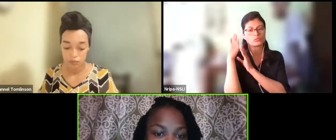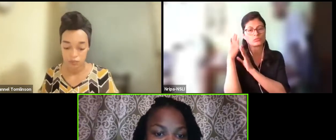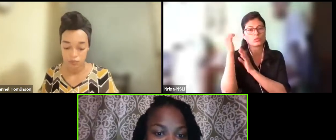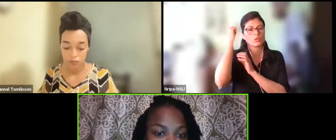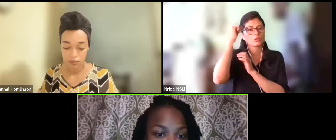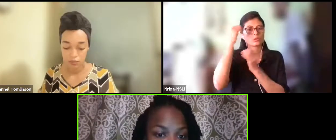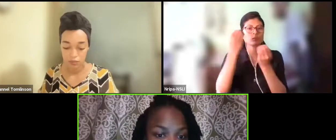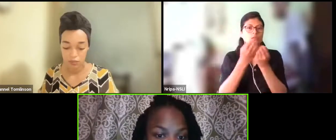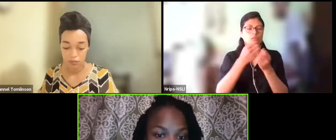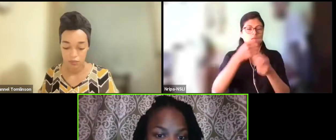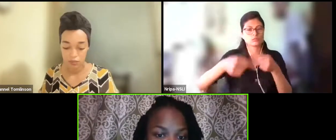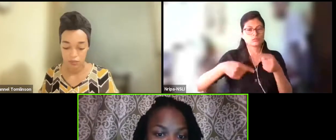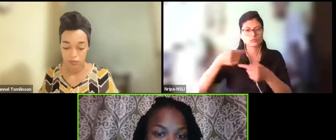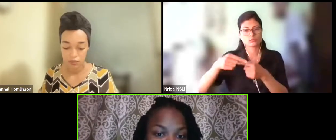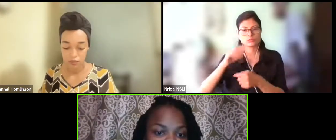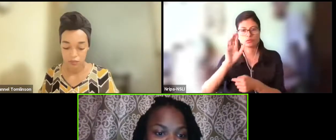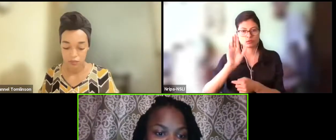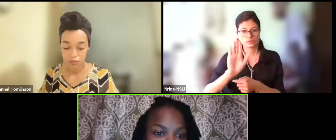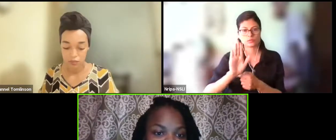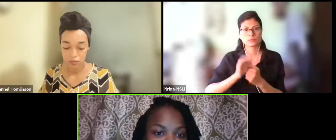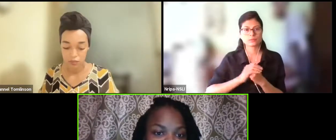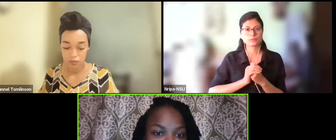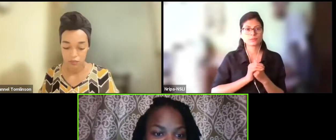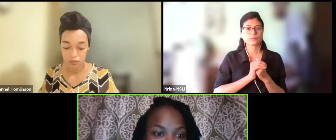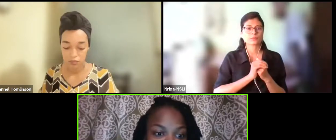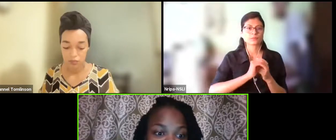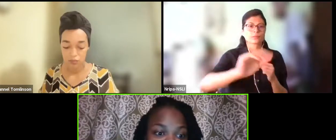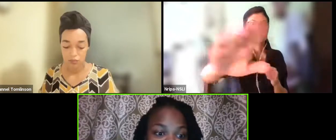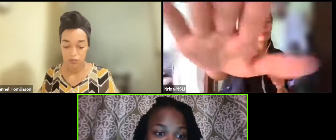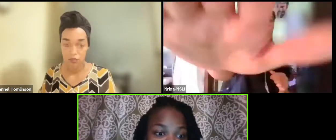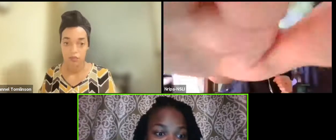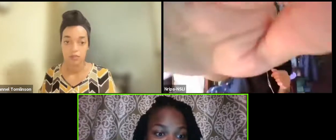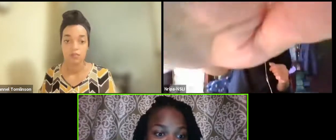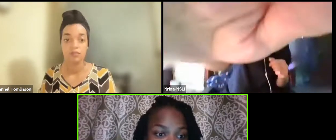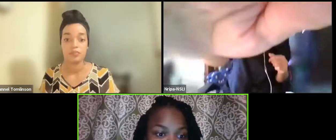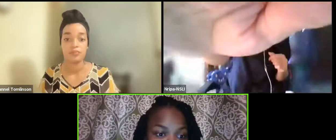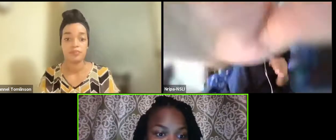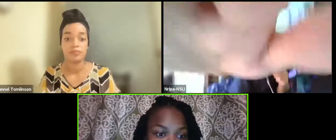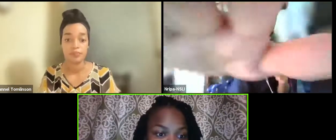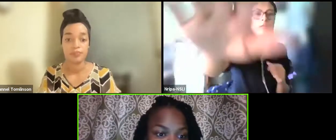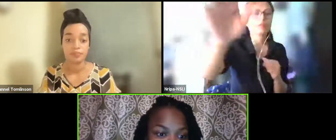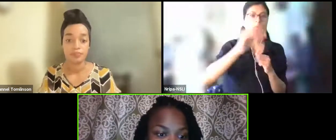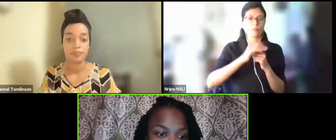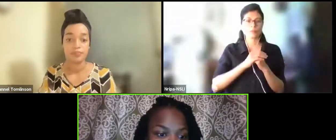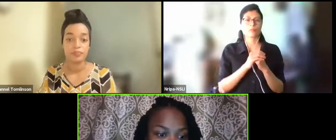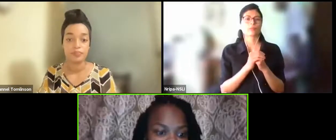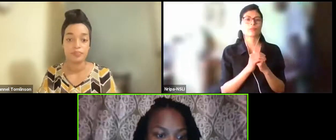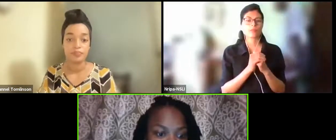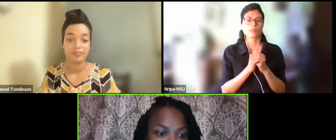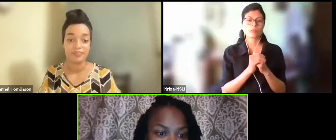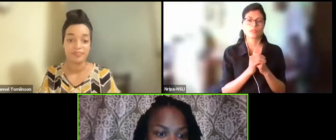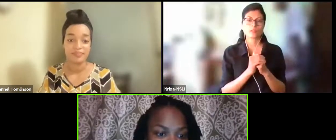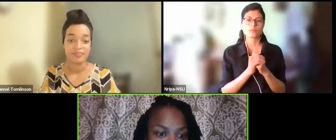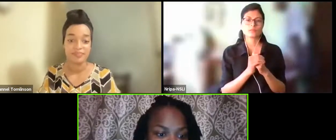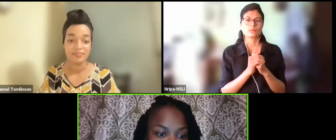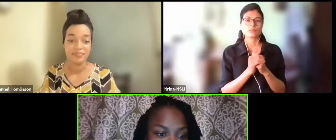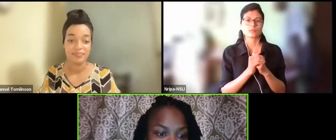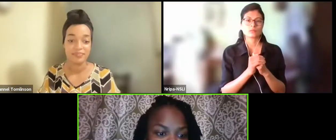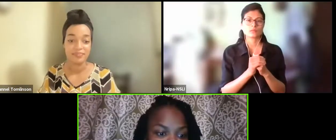I can go in depth, but I will wait until later to explain further.